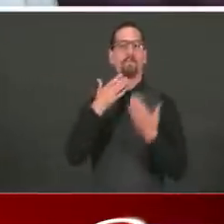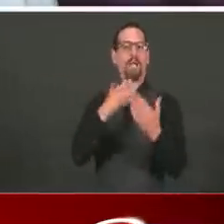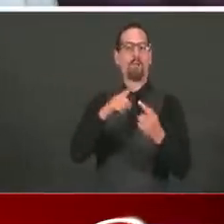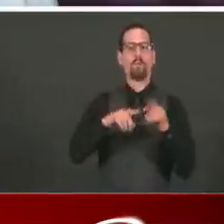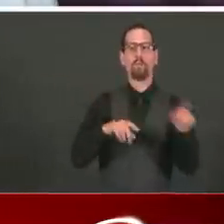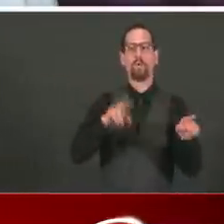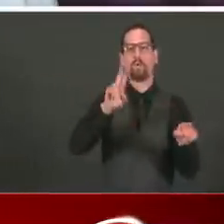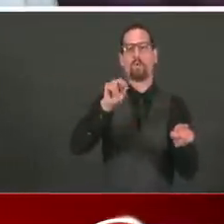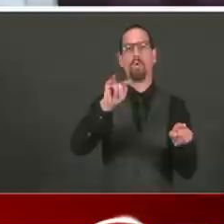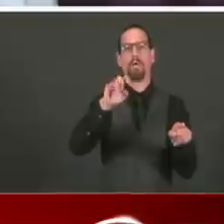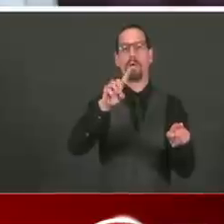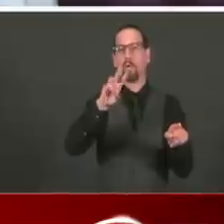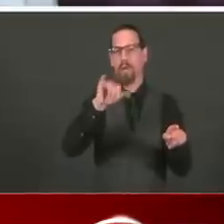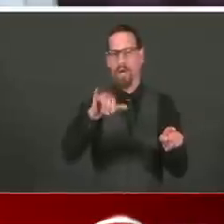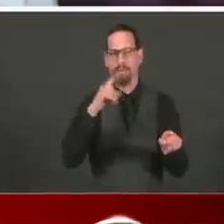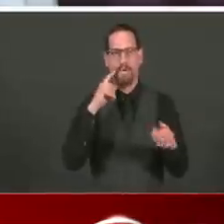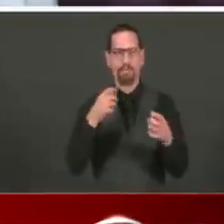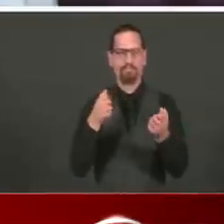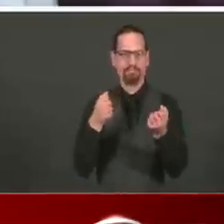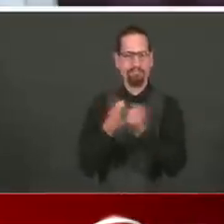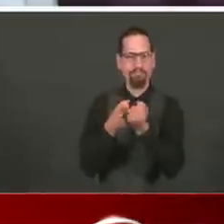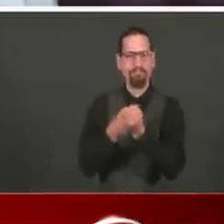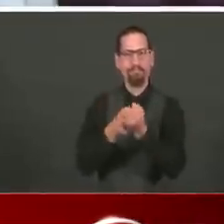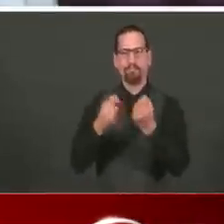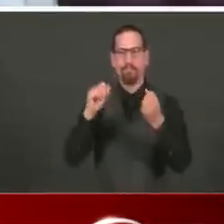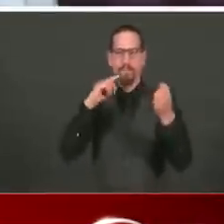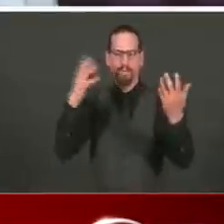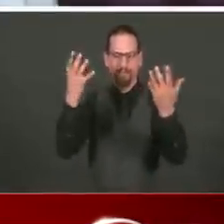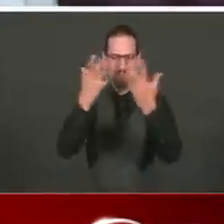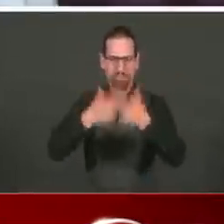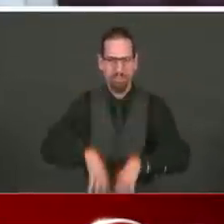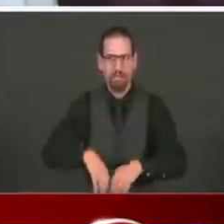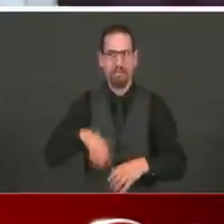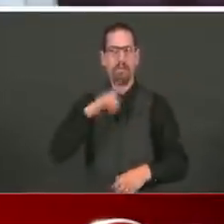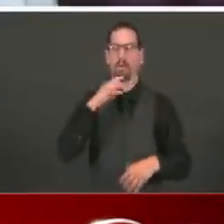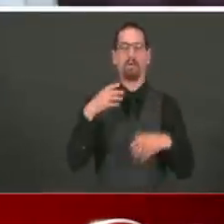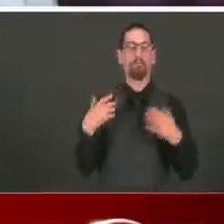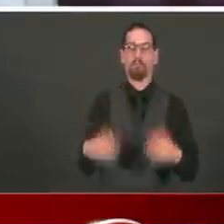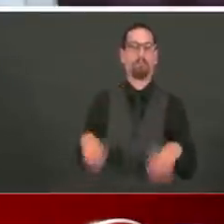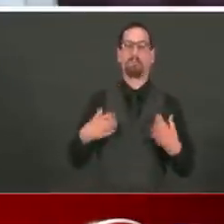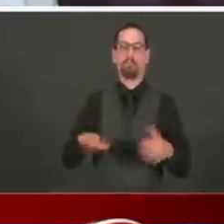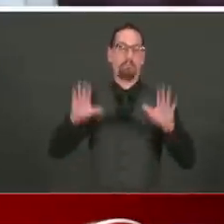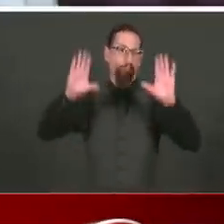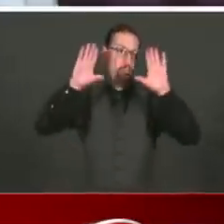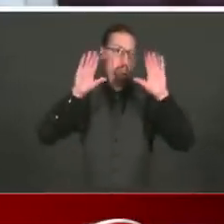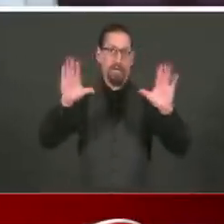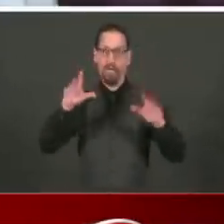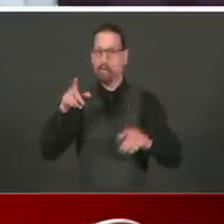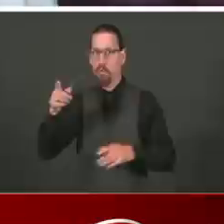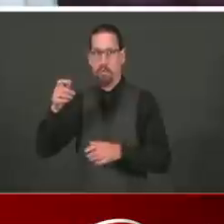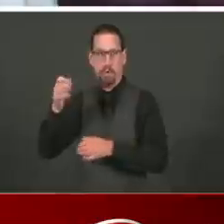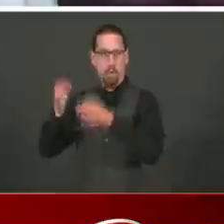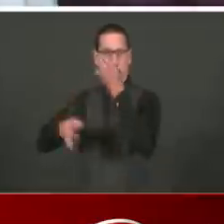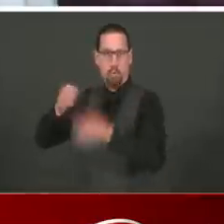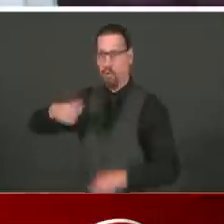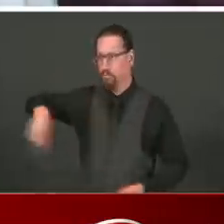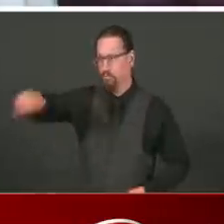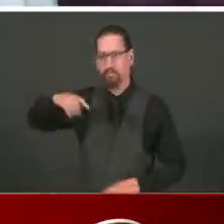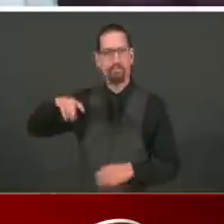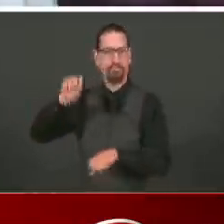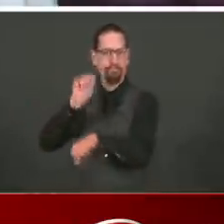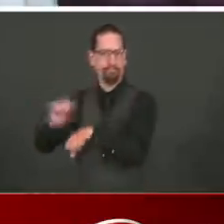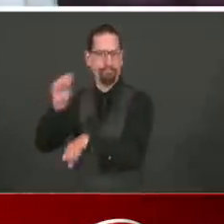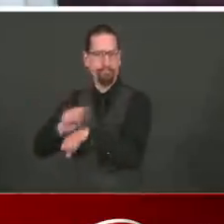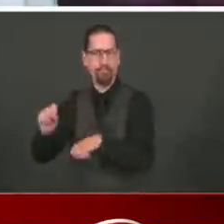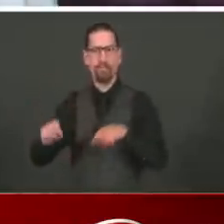do. This is a unique program. It's hard to do. We're trying to be creative. So hats off to the court and to the United Way. As